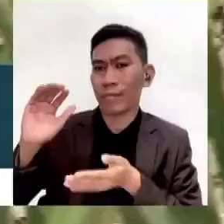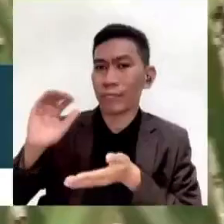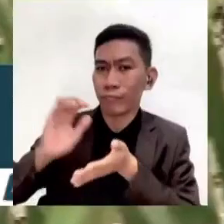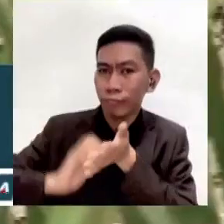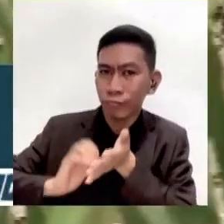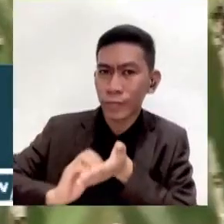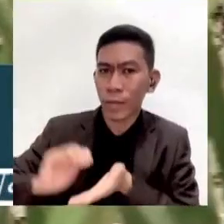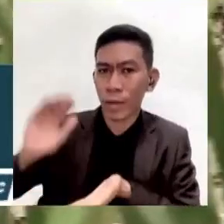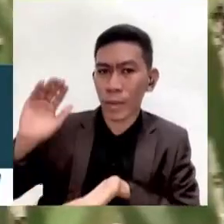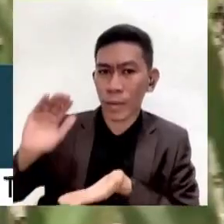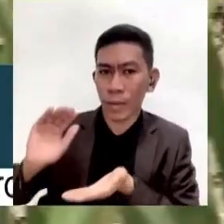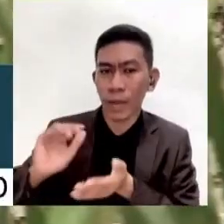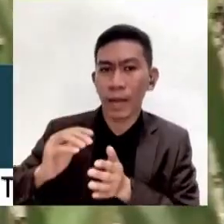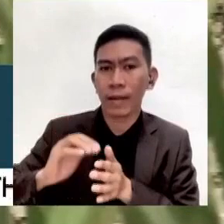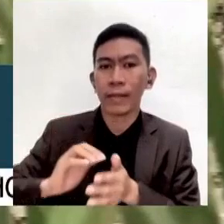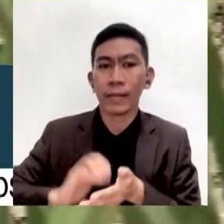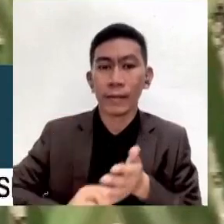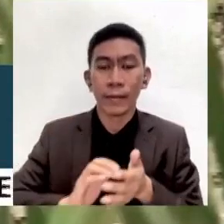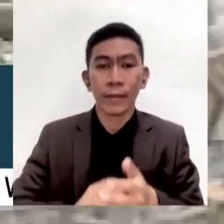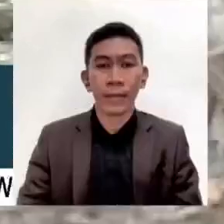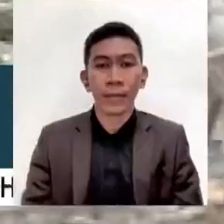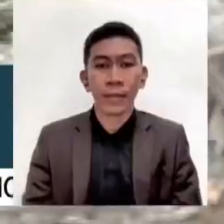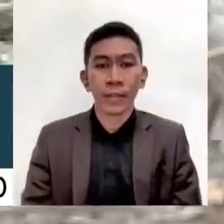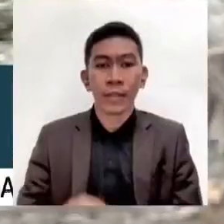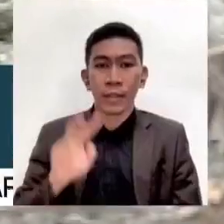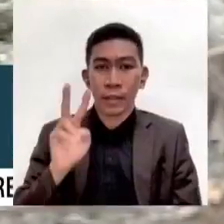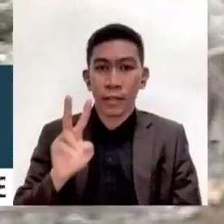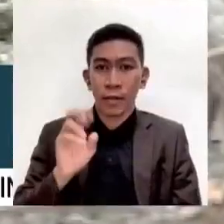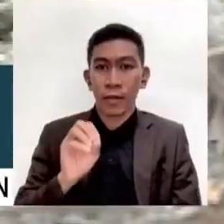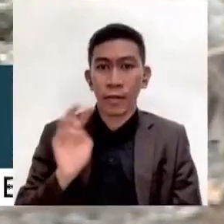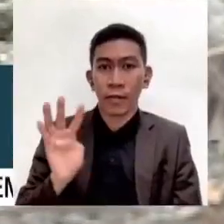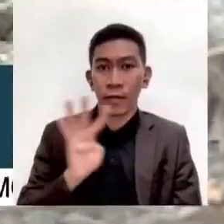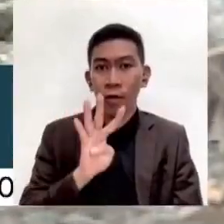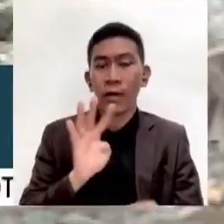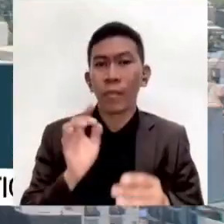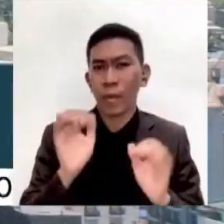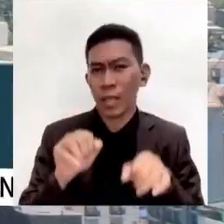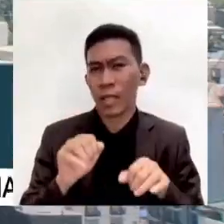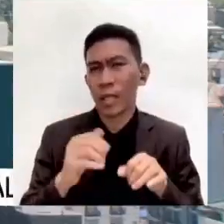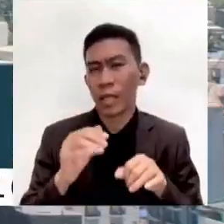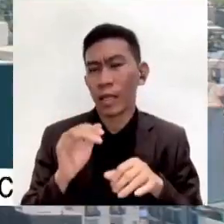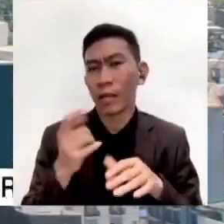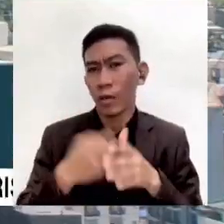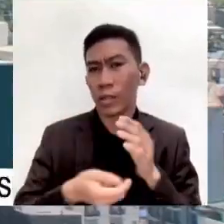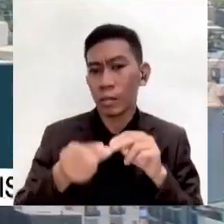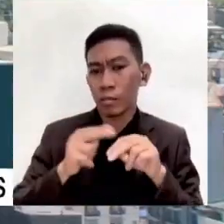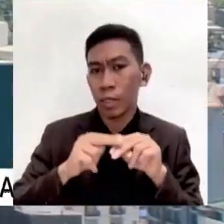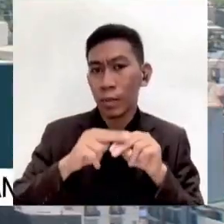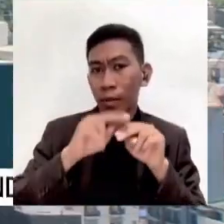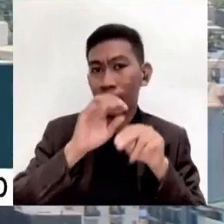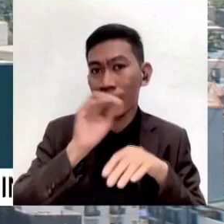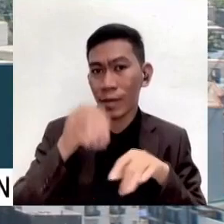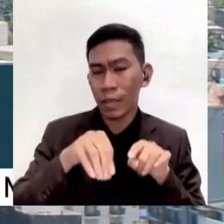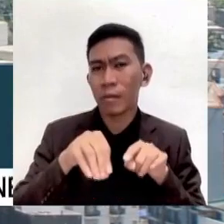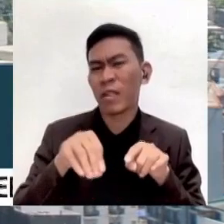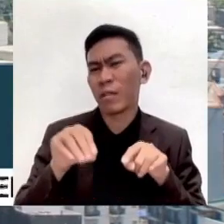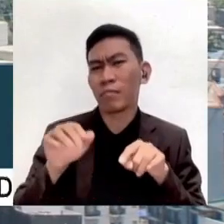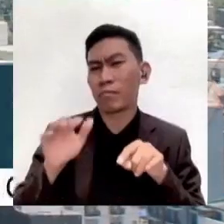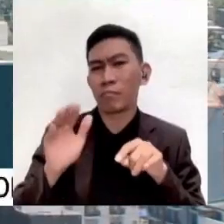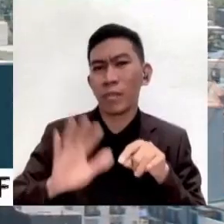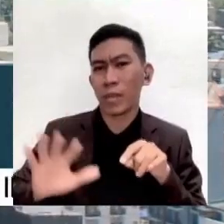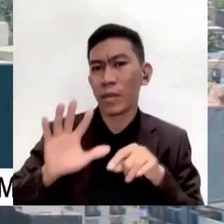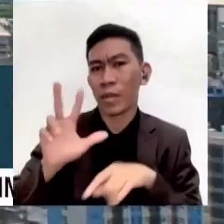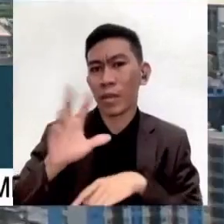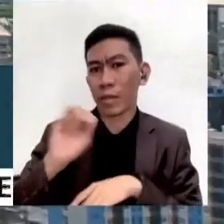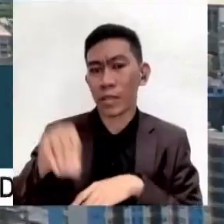quarter of 2024 are projected to push inflation above 3%. But Remolona is confident inflation is expected